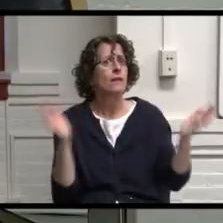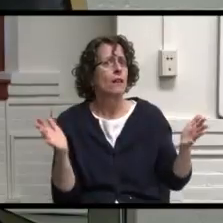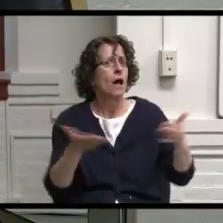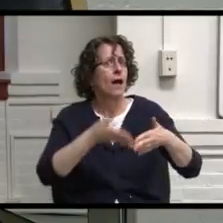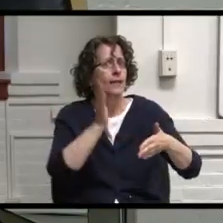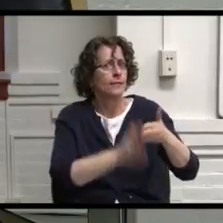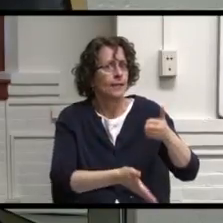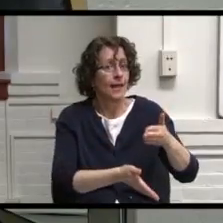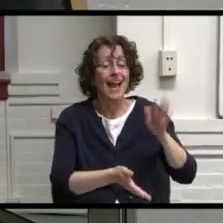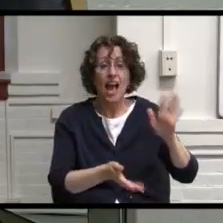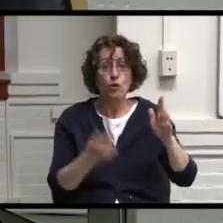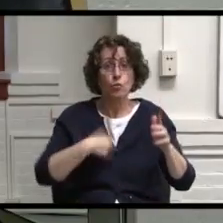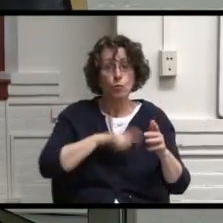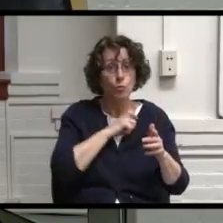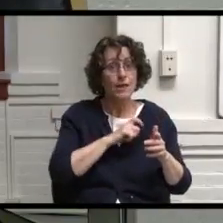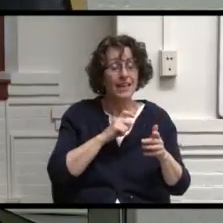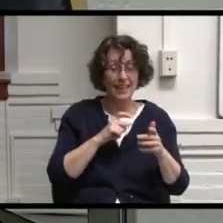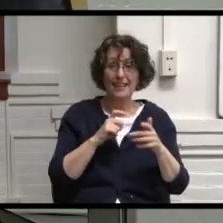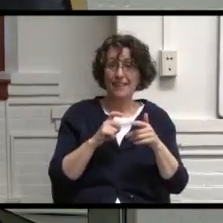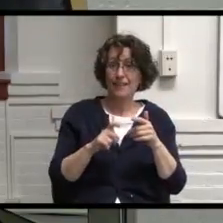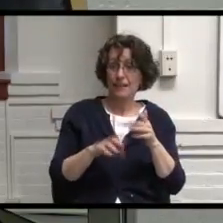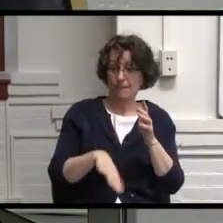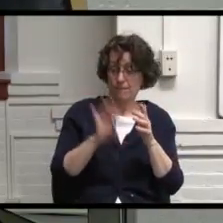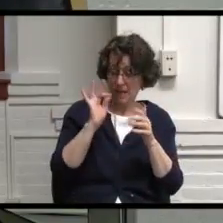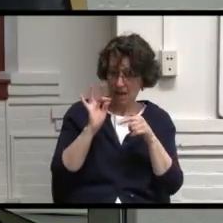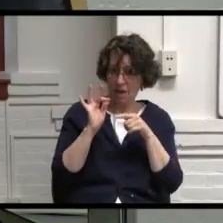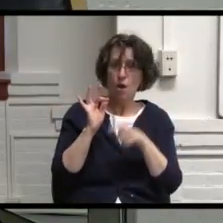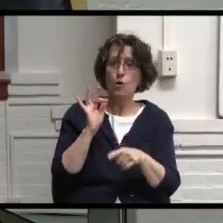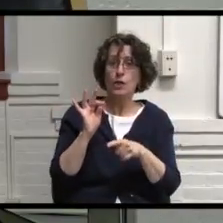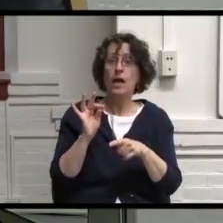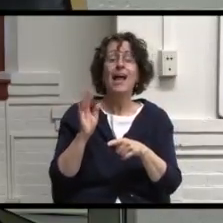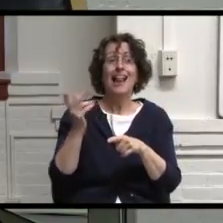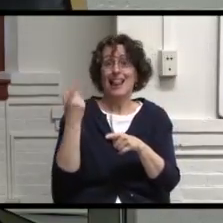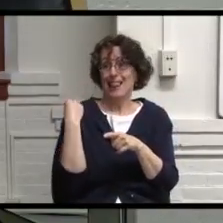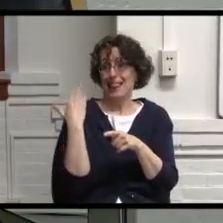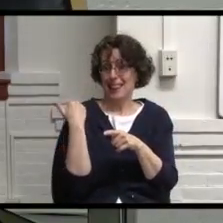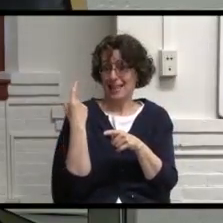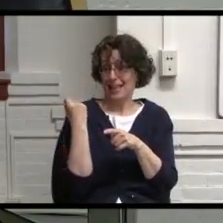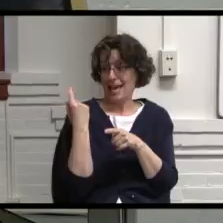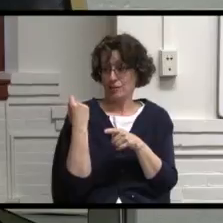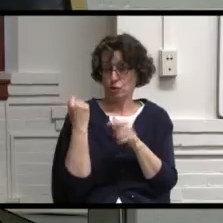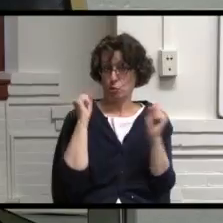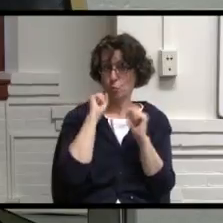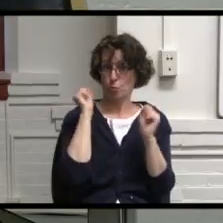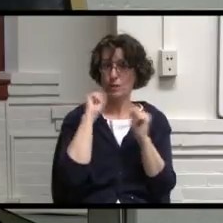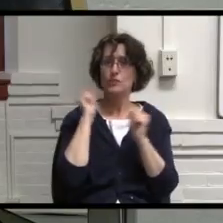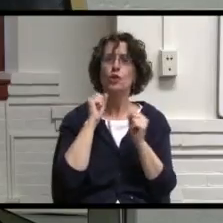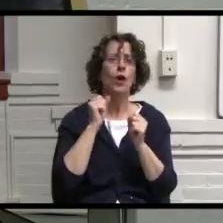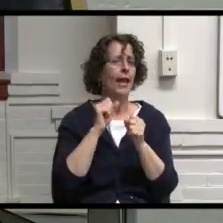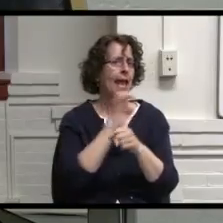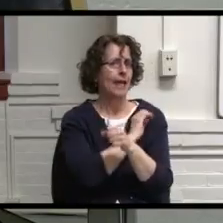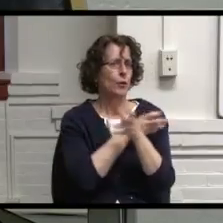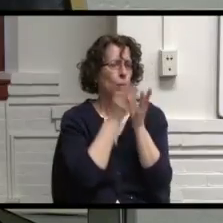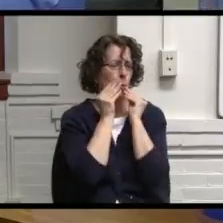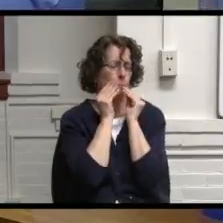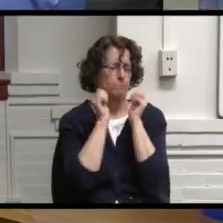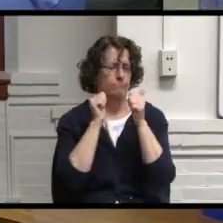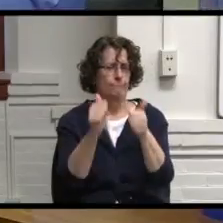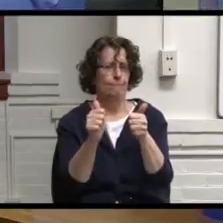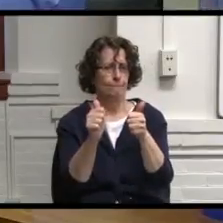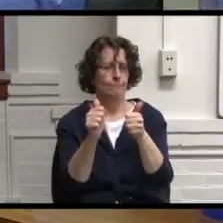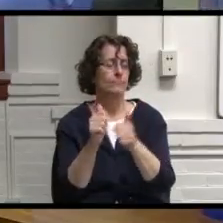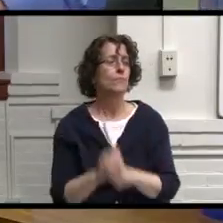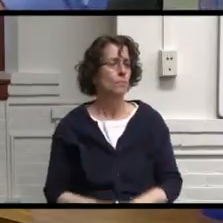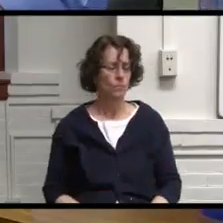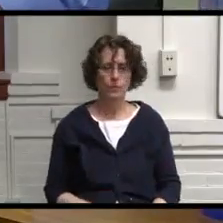saw significant changes last winter. Now, do you want to address the issue